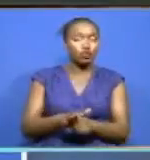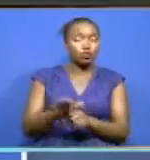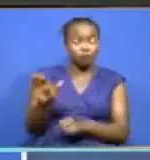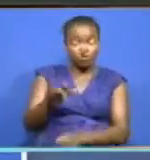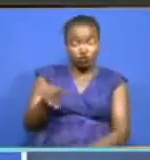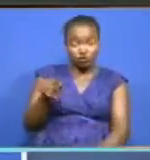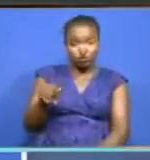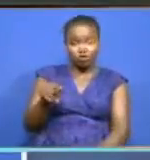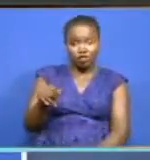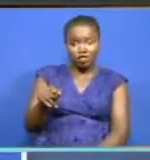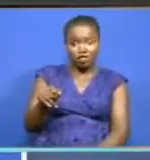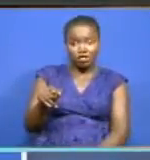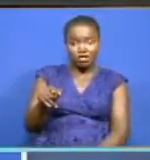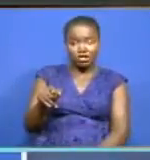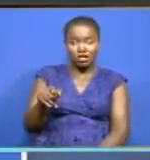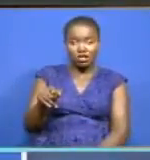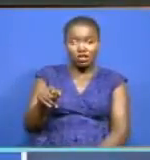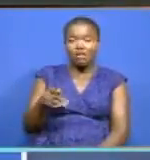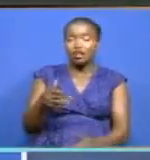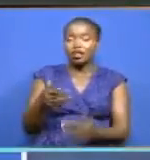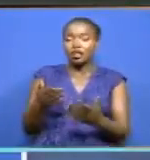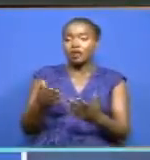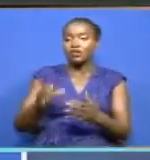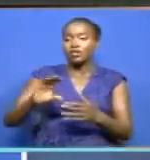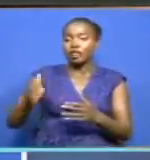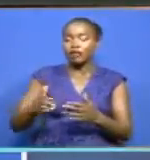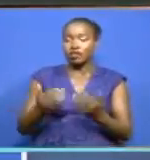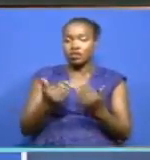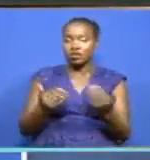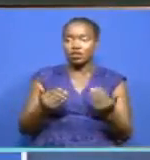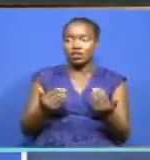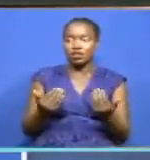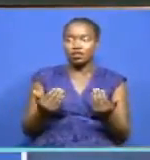region. According to Humphrey Wandeo, the county